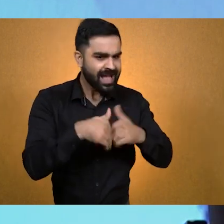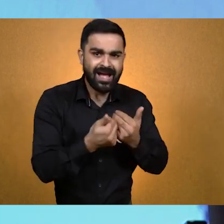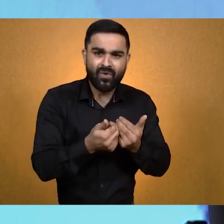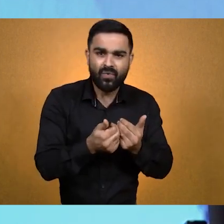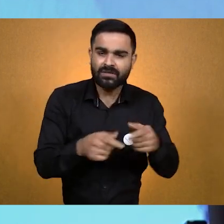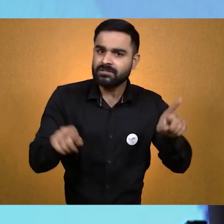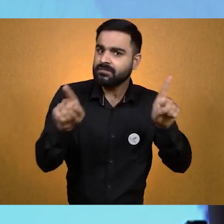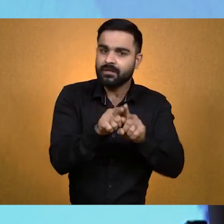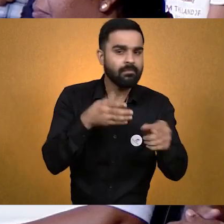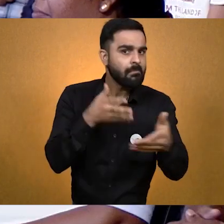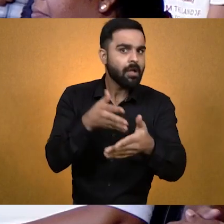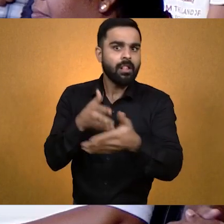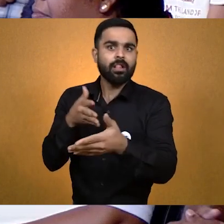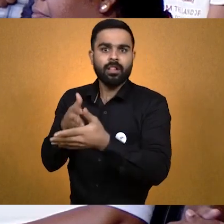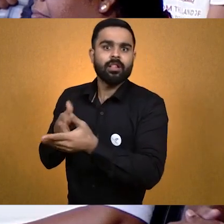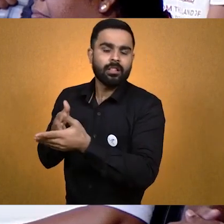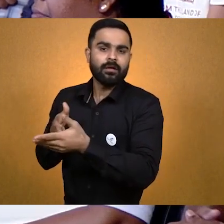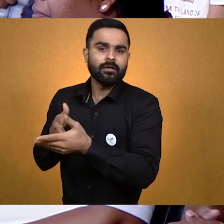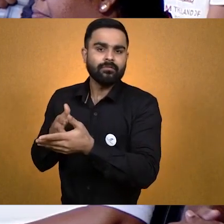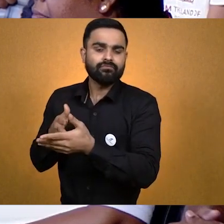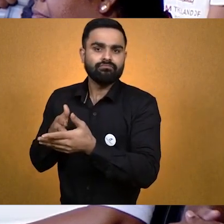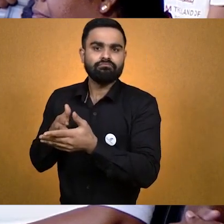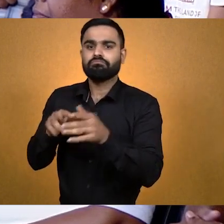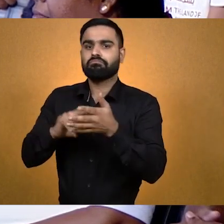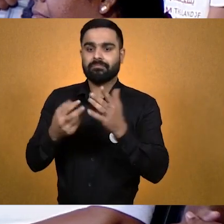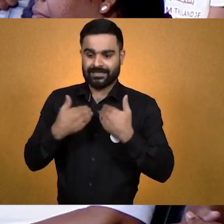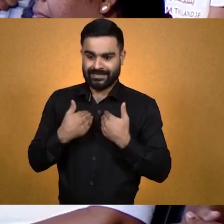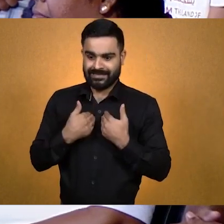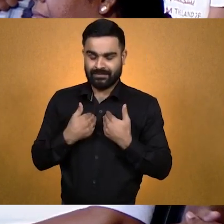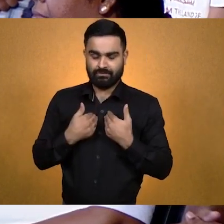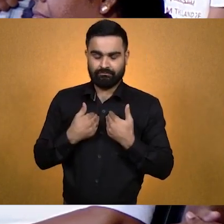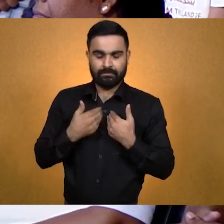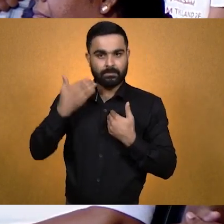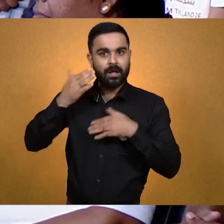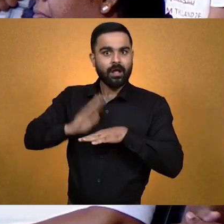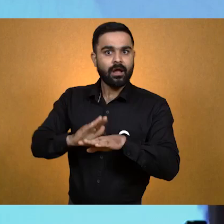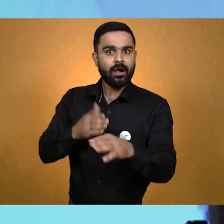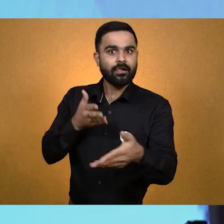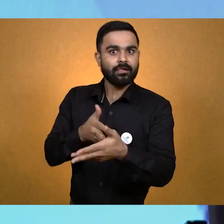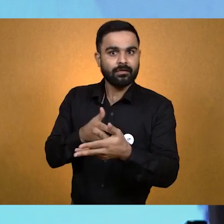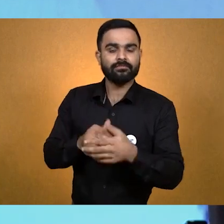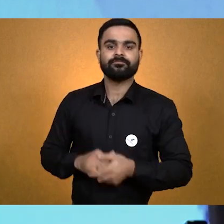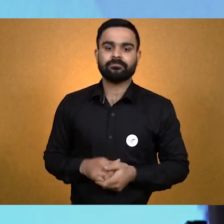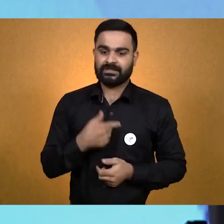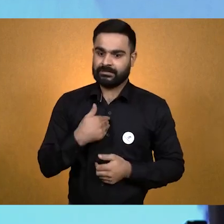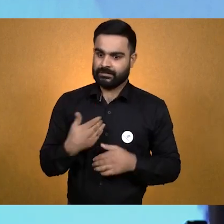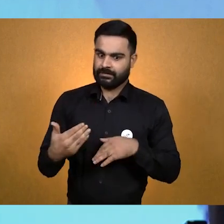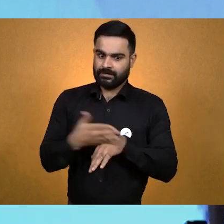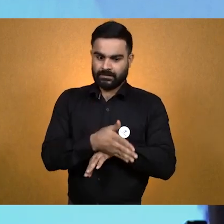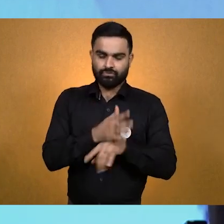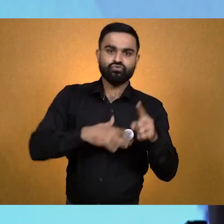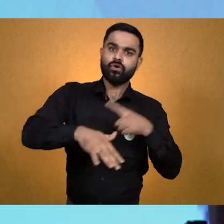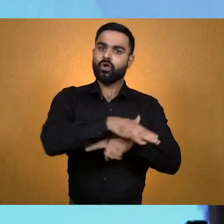facing the same kind of challenges like which I kind of like faced, and then it affected them not just